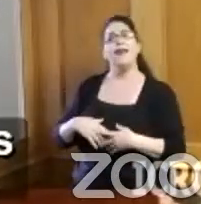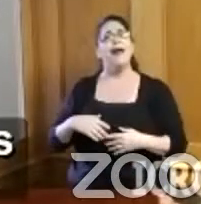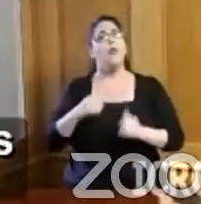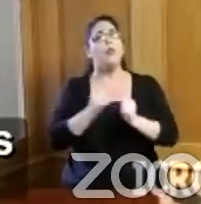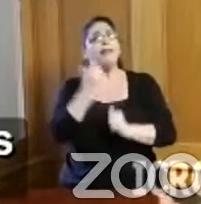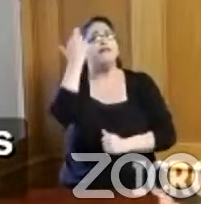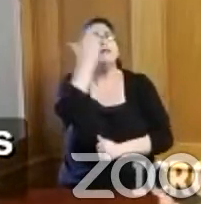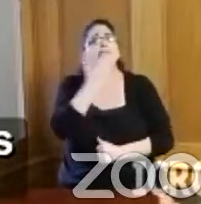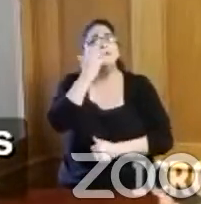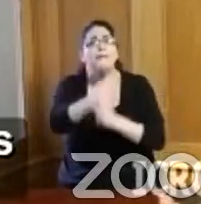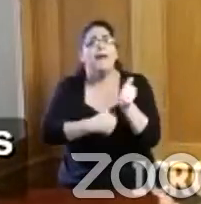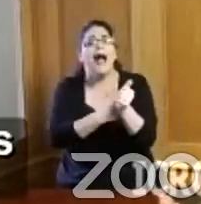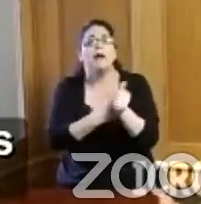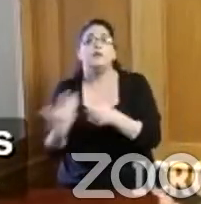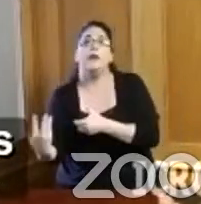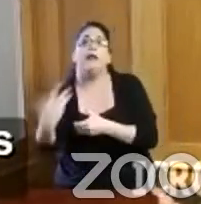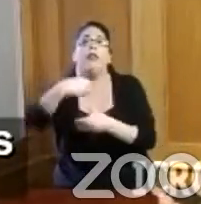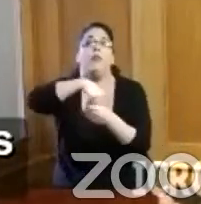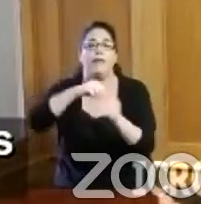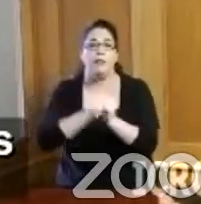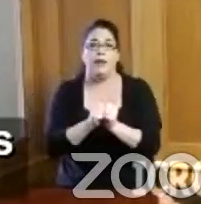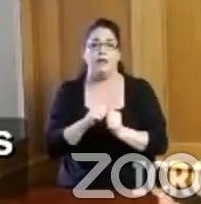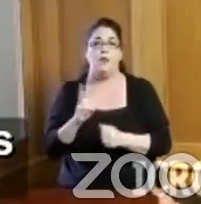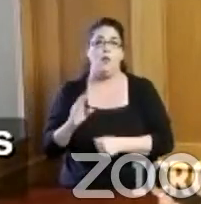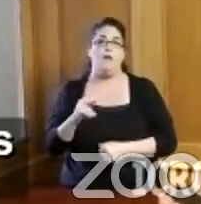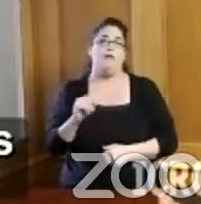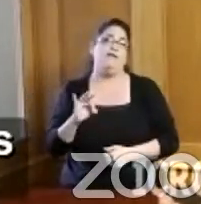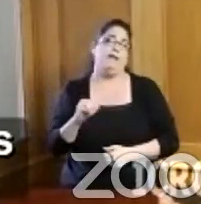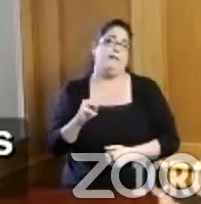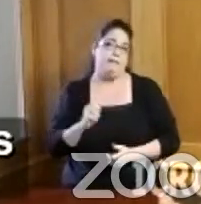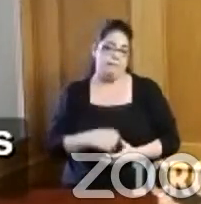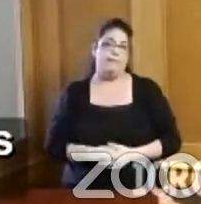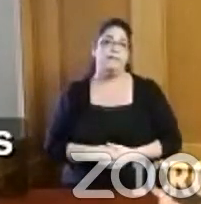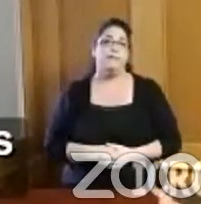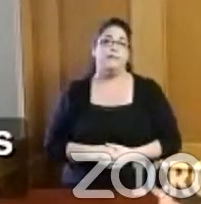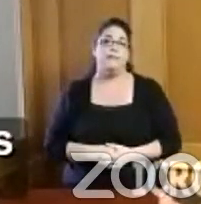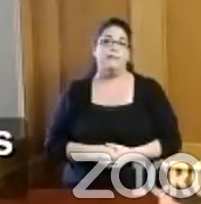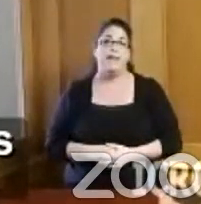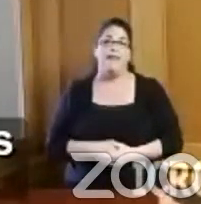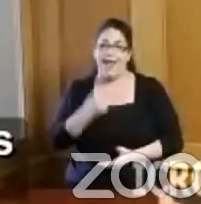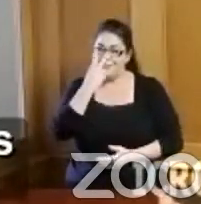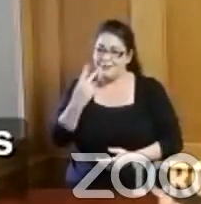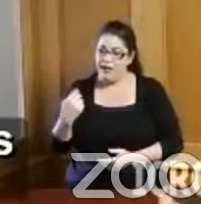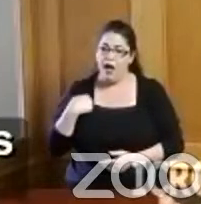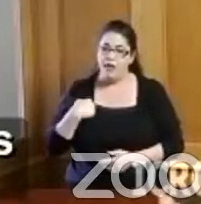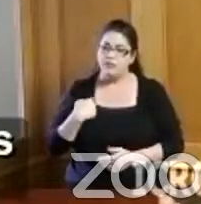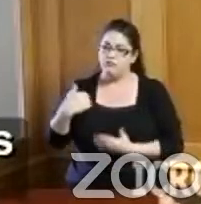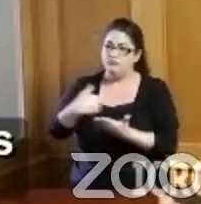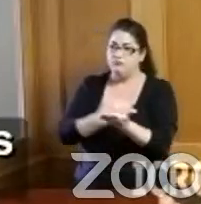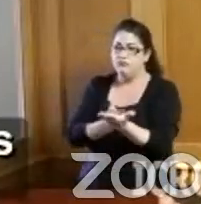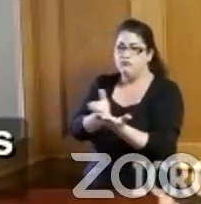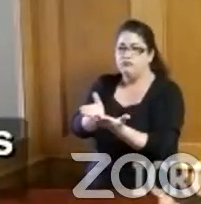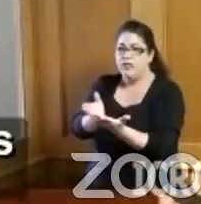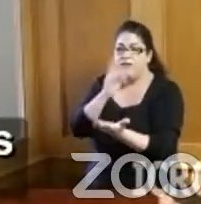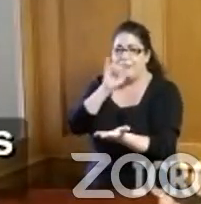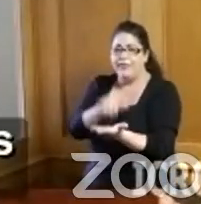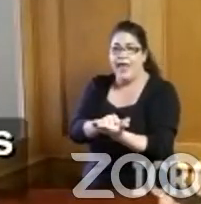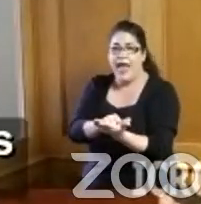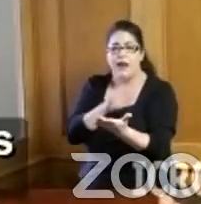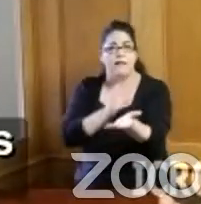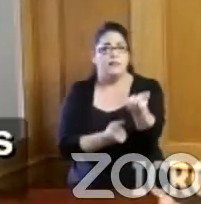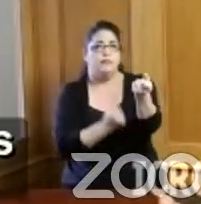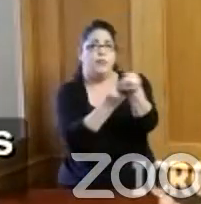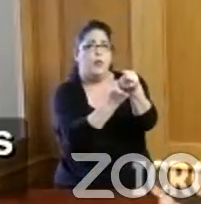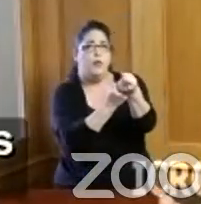intentional and we're being inclusive so we can see that they see us. So I'm speaking in support of the Walk in